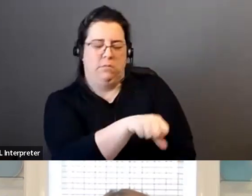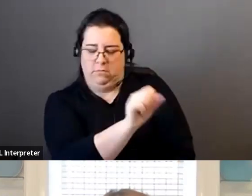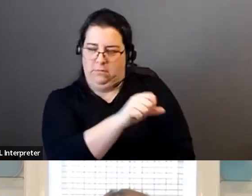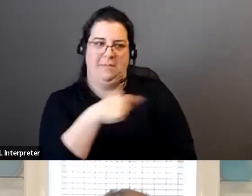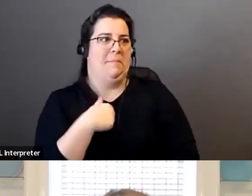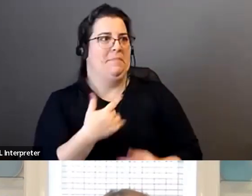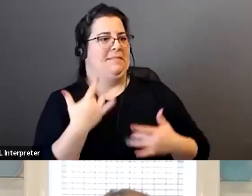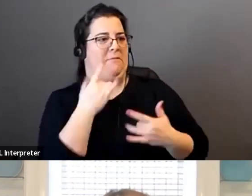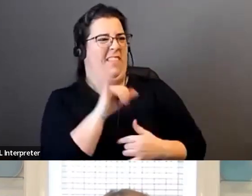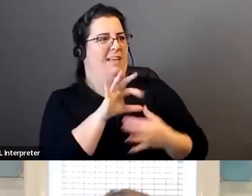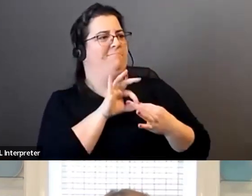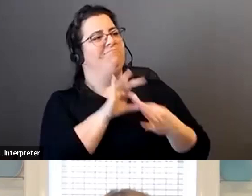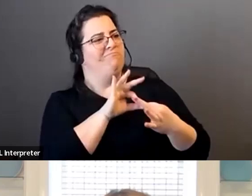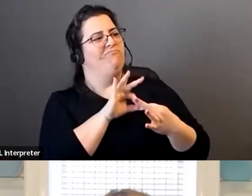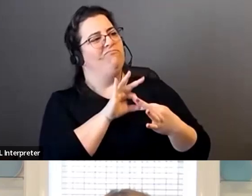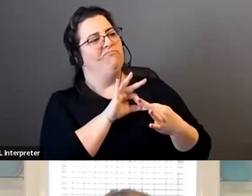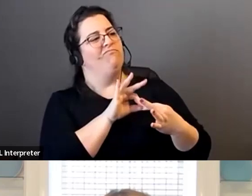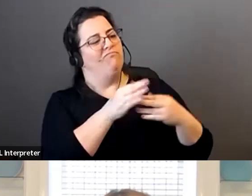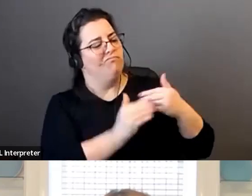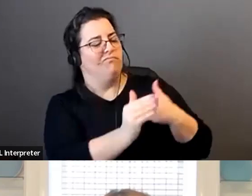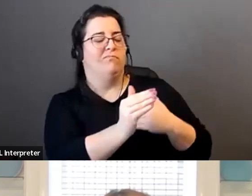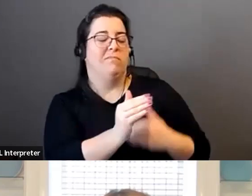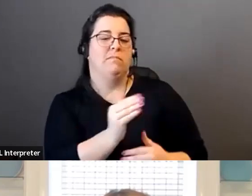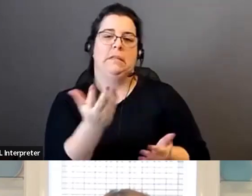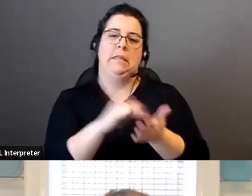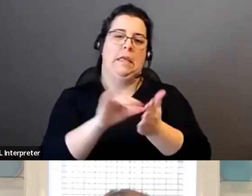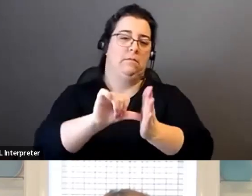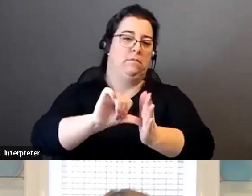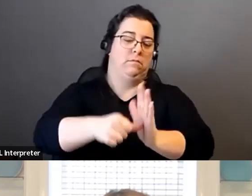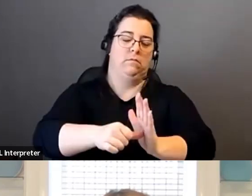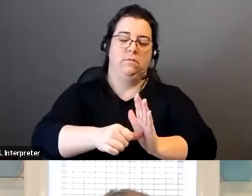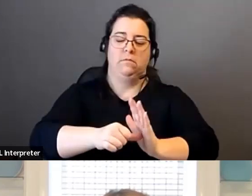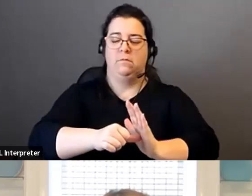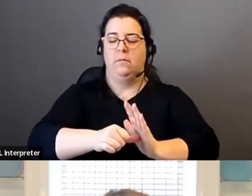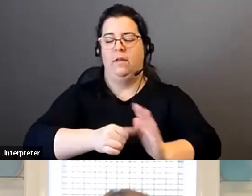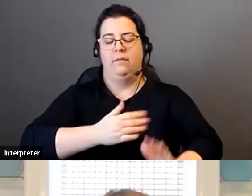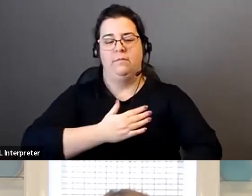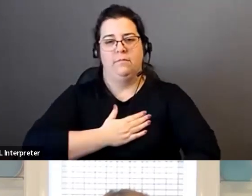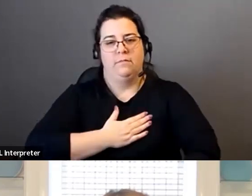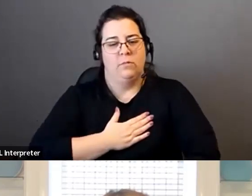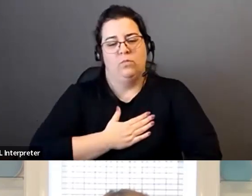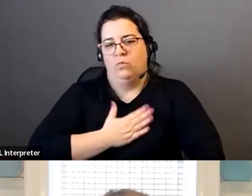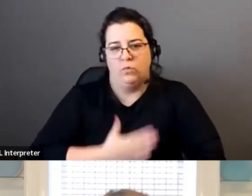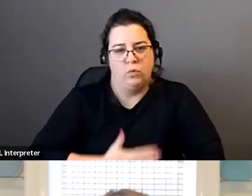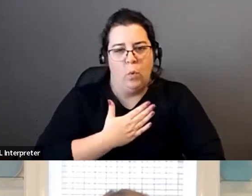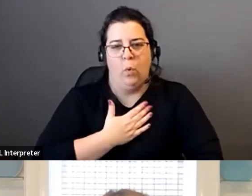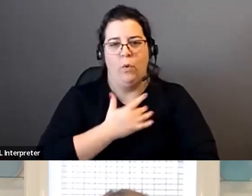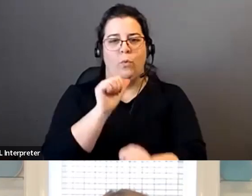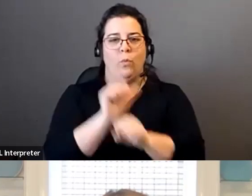continued relationship. I want to say again, it's been an absolute joy and pleasure to work with